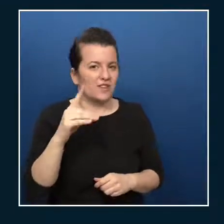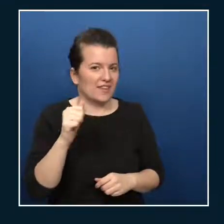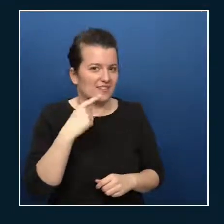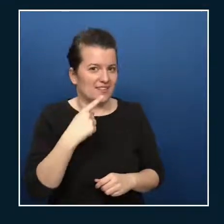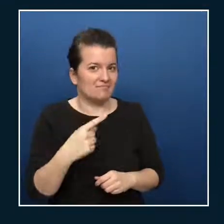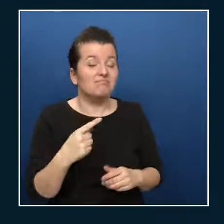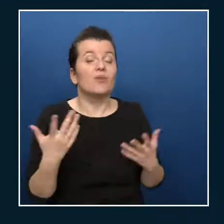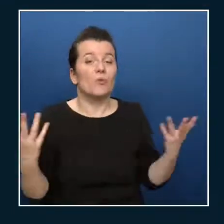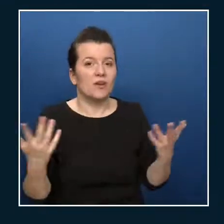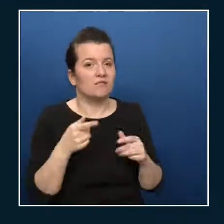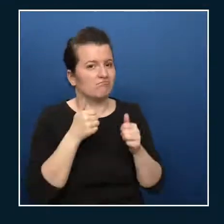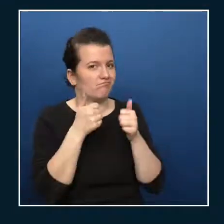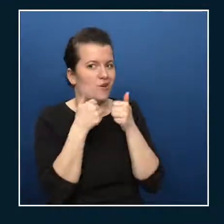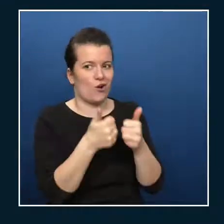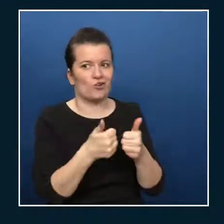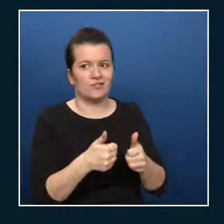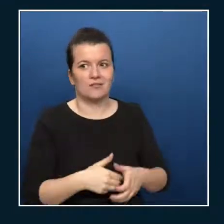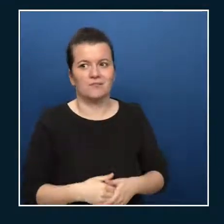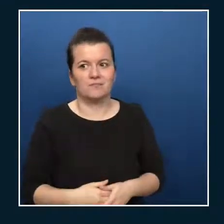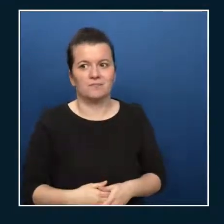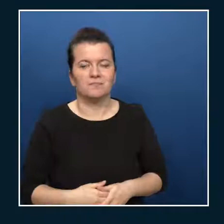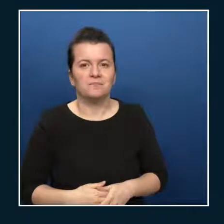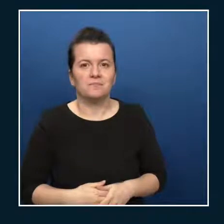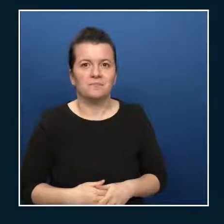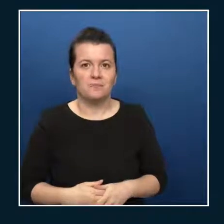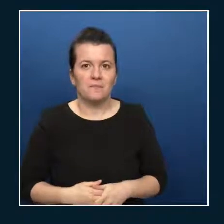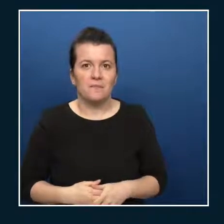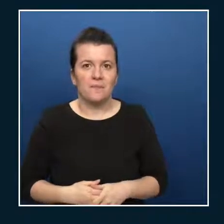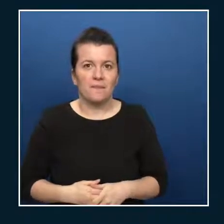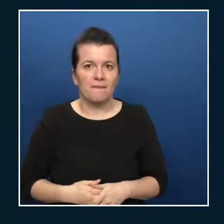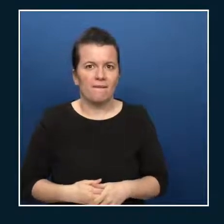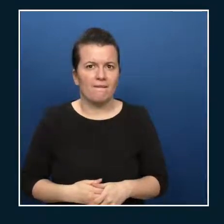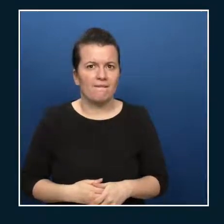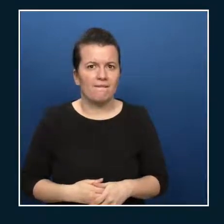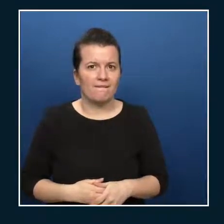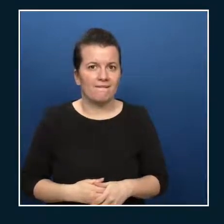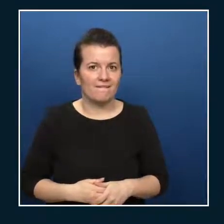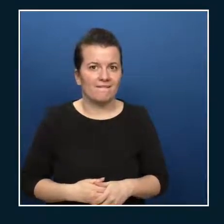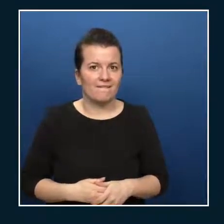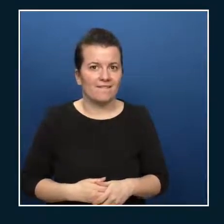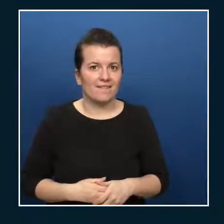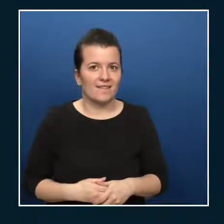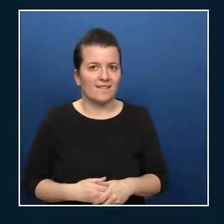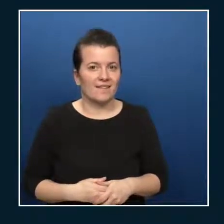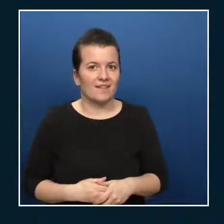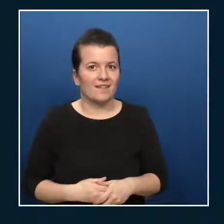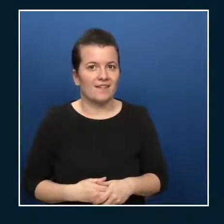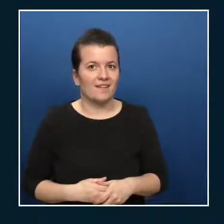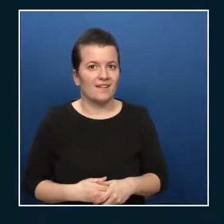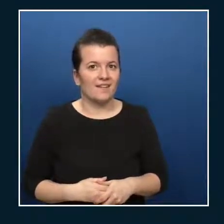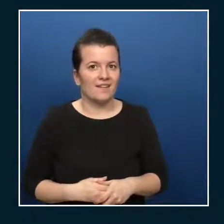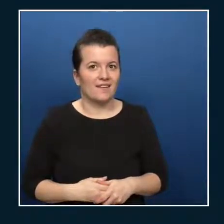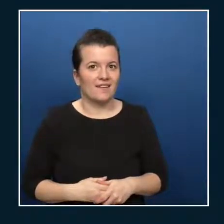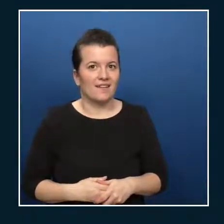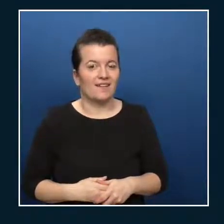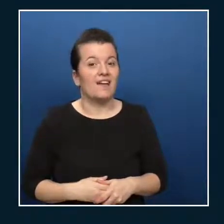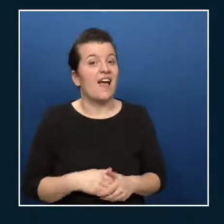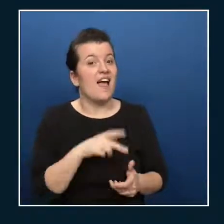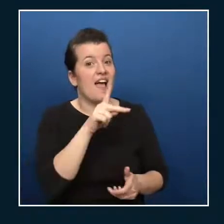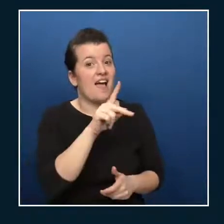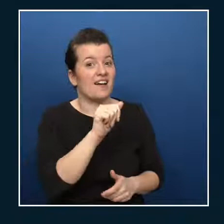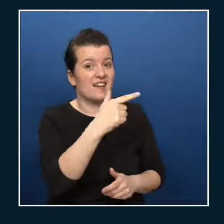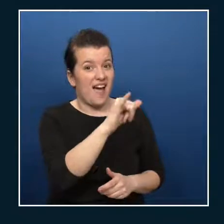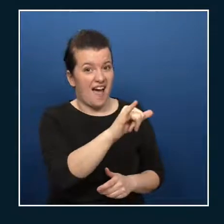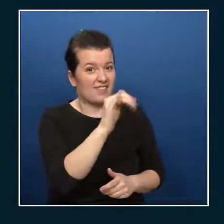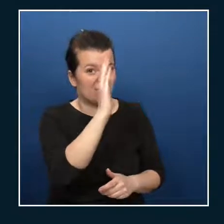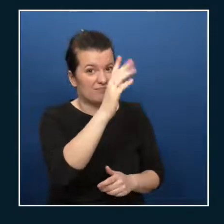I know my network is struggling again. I was trying not to talk in the middle of, Kati's presentation, because I knew my network